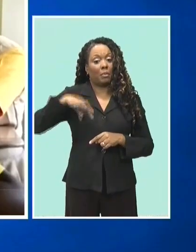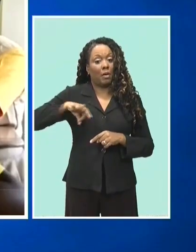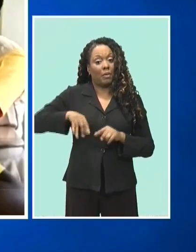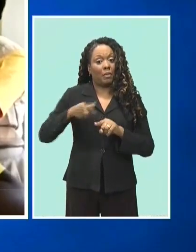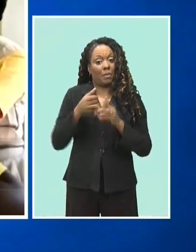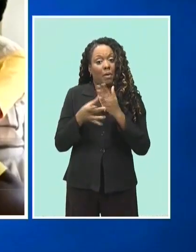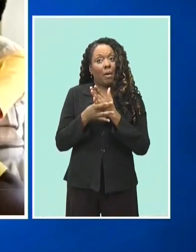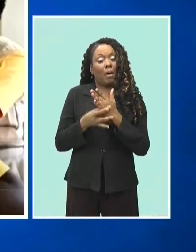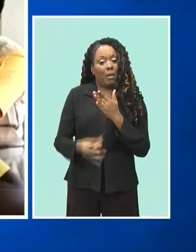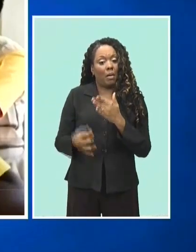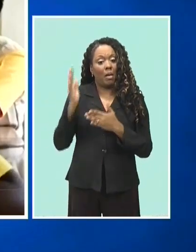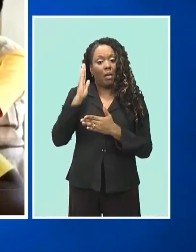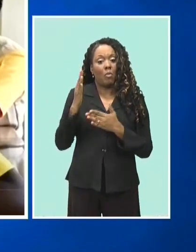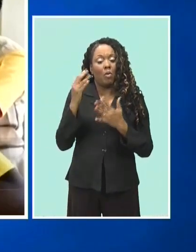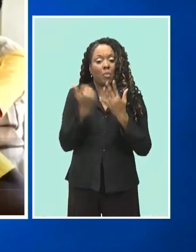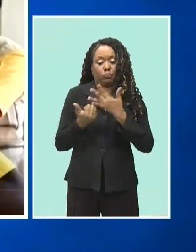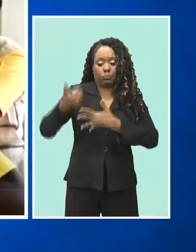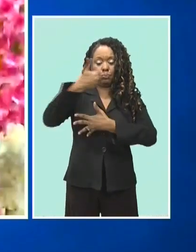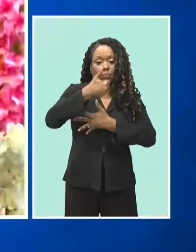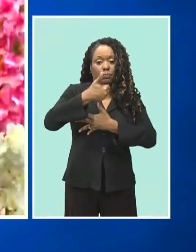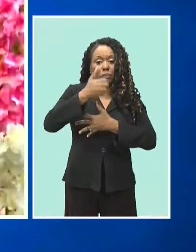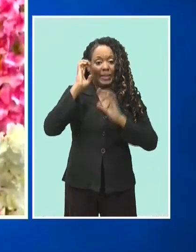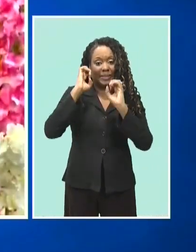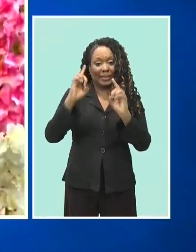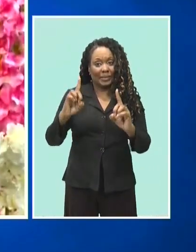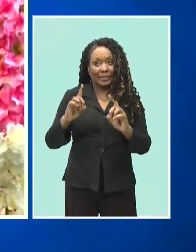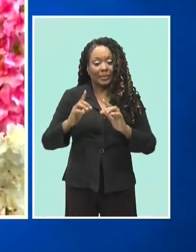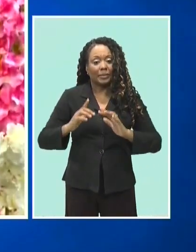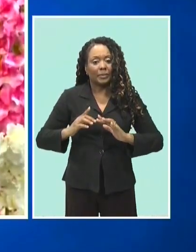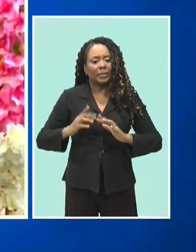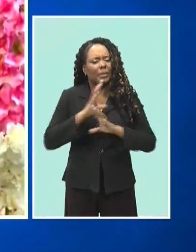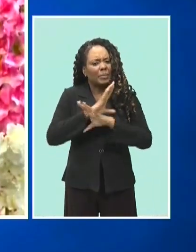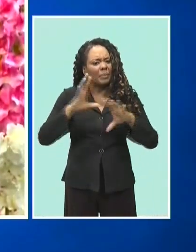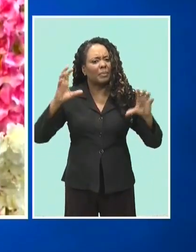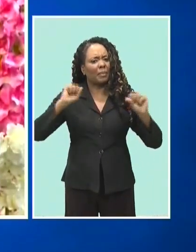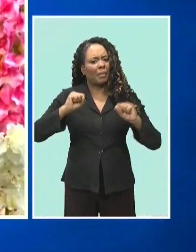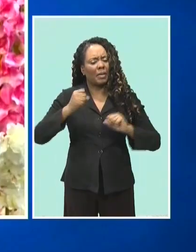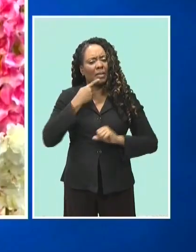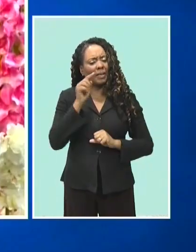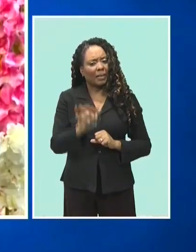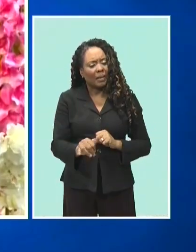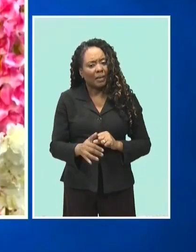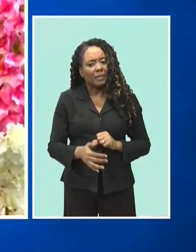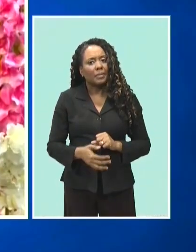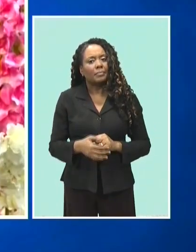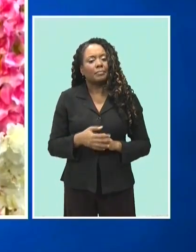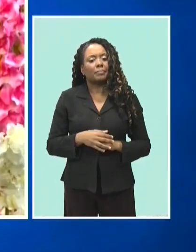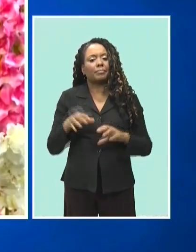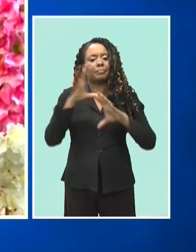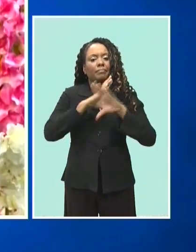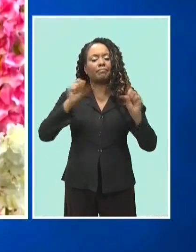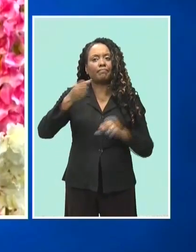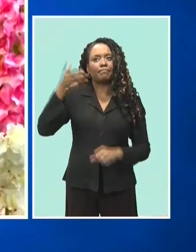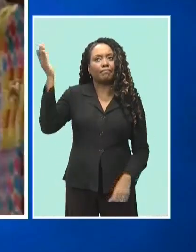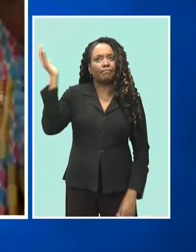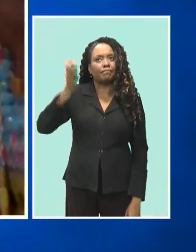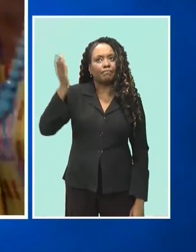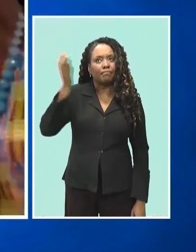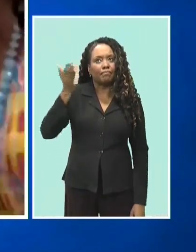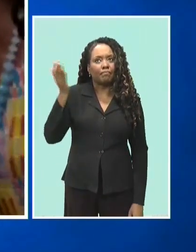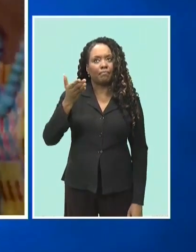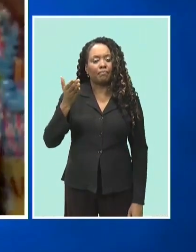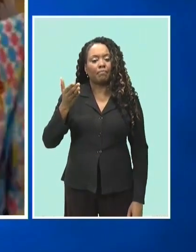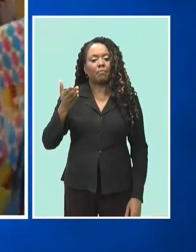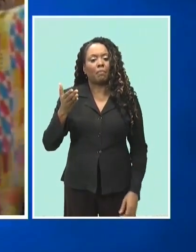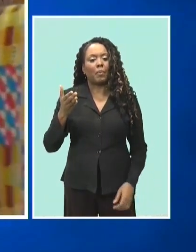go first and foremost into education. This is according to President David Granger, who was at the time addressing the congregation at a